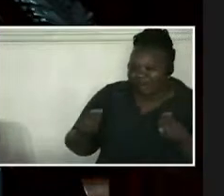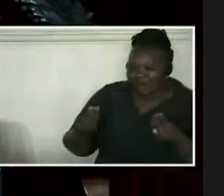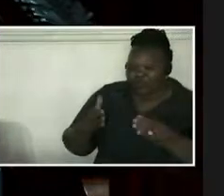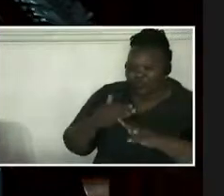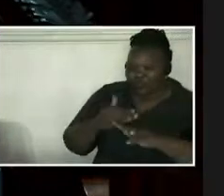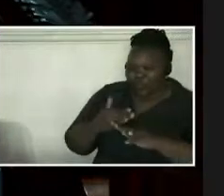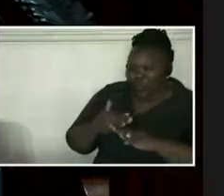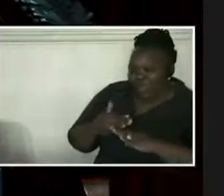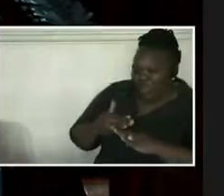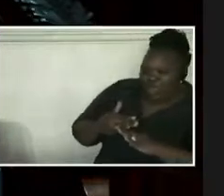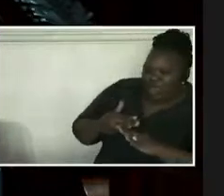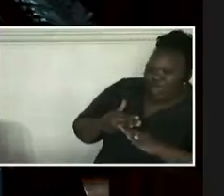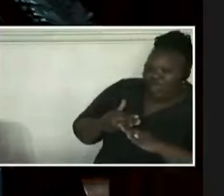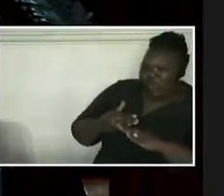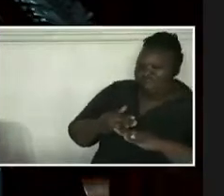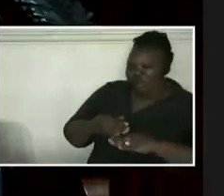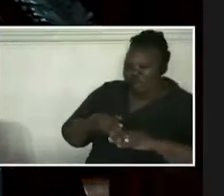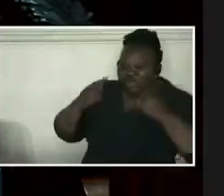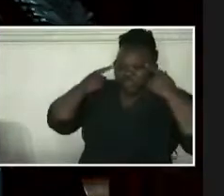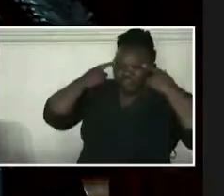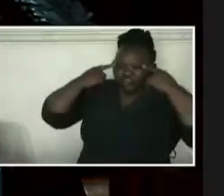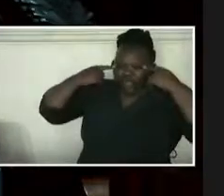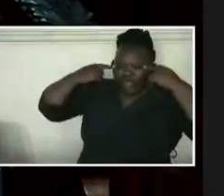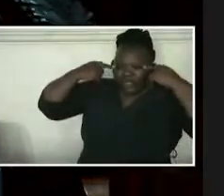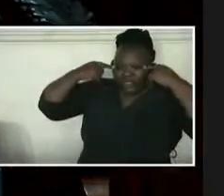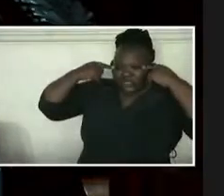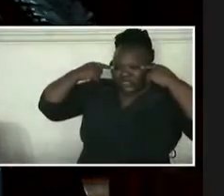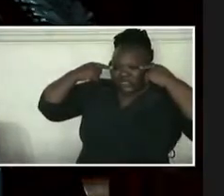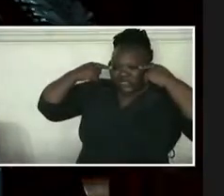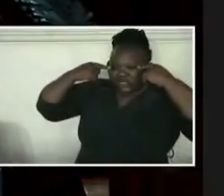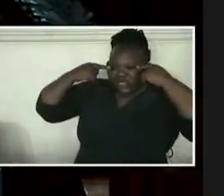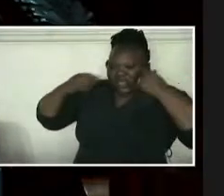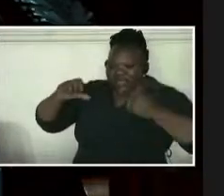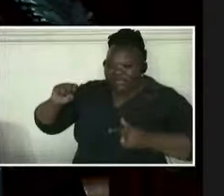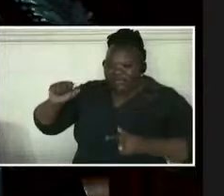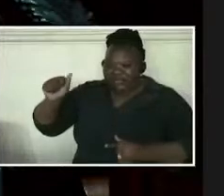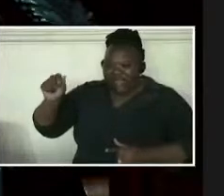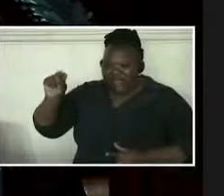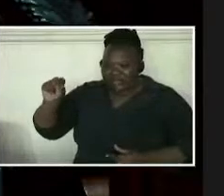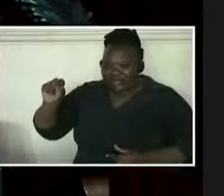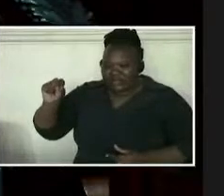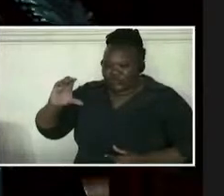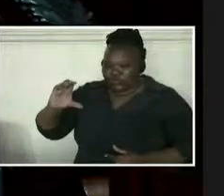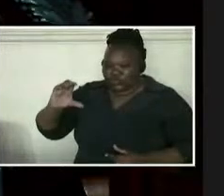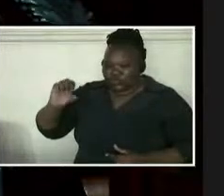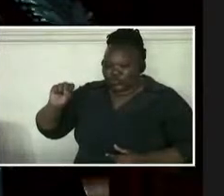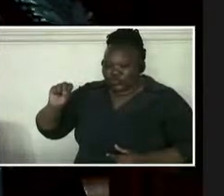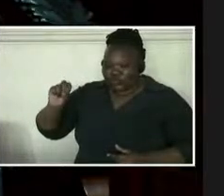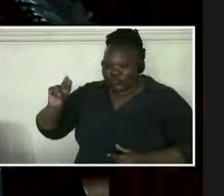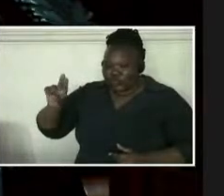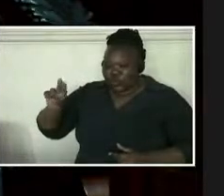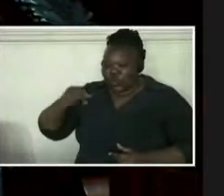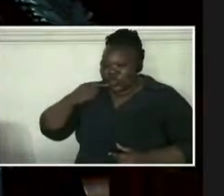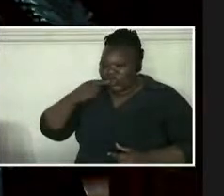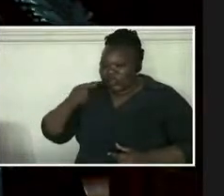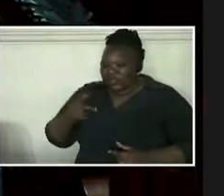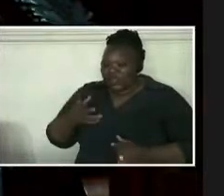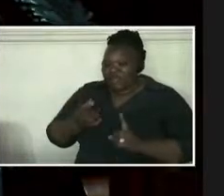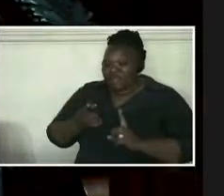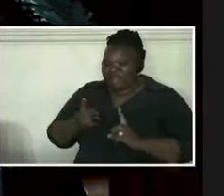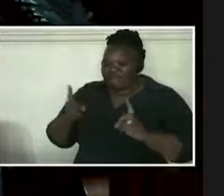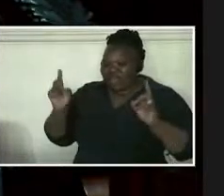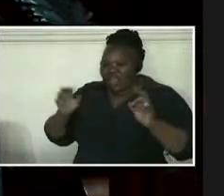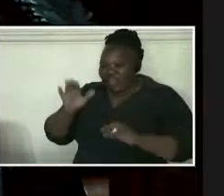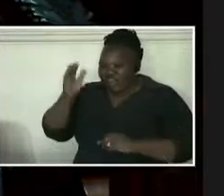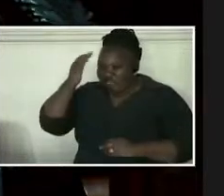actor for ancient chinese military strategist and philosopher santo shares the following words of wisdom about preparing for battle and i coach